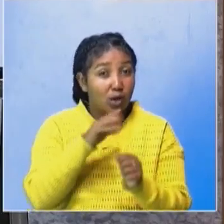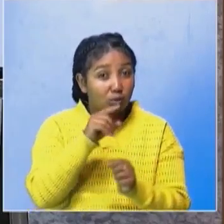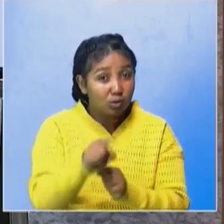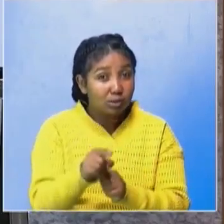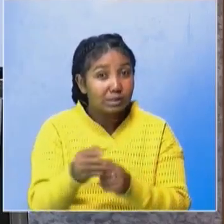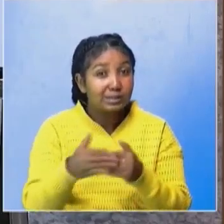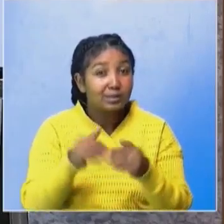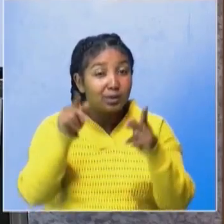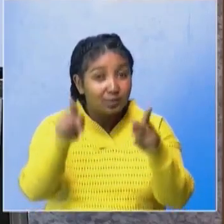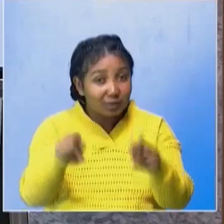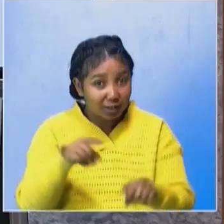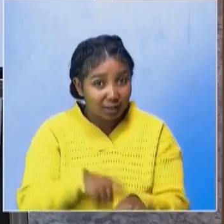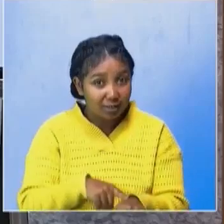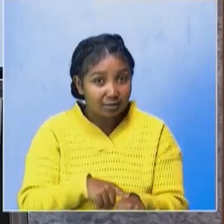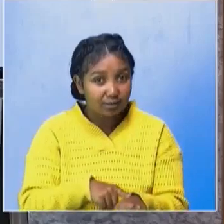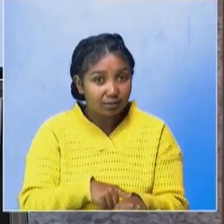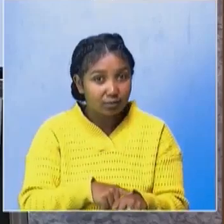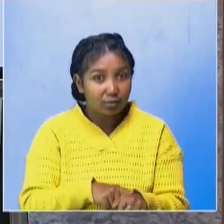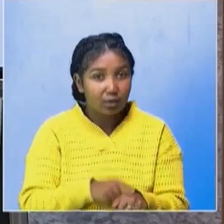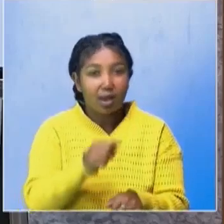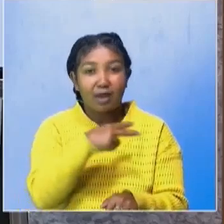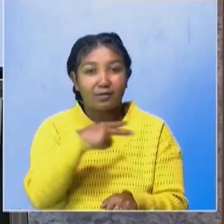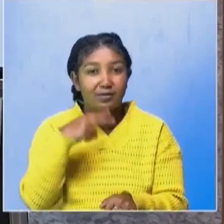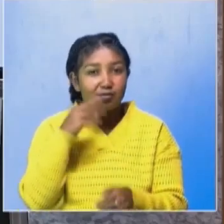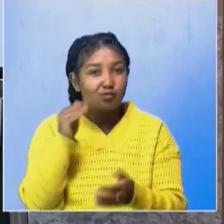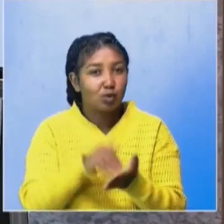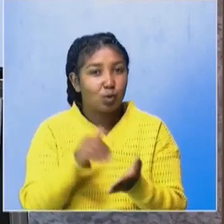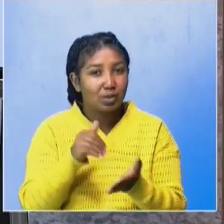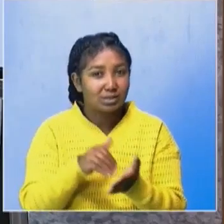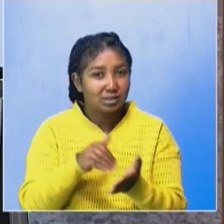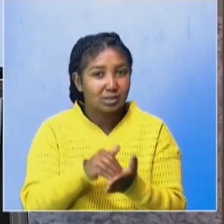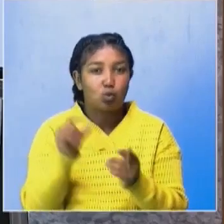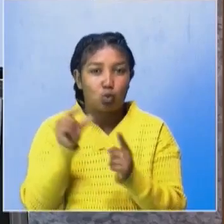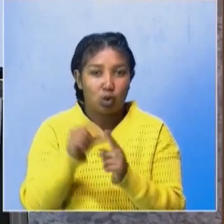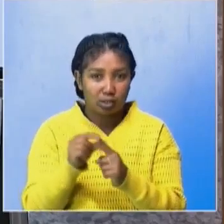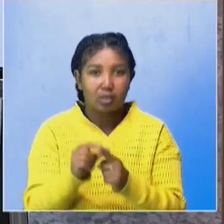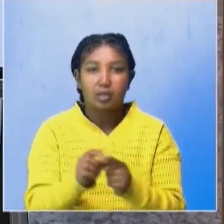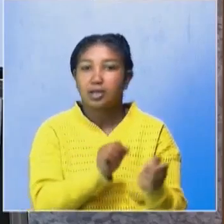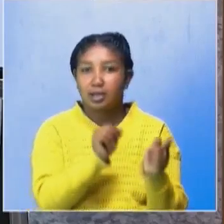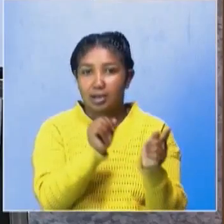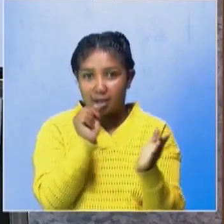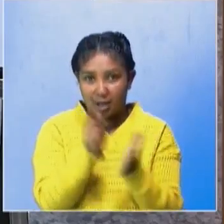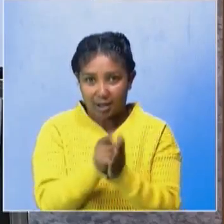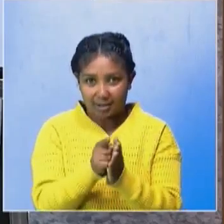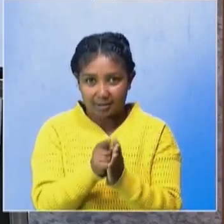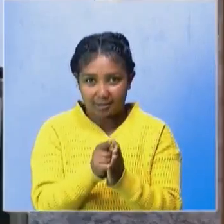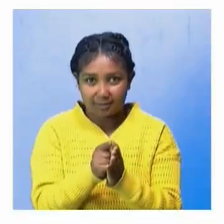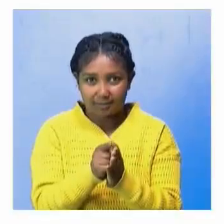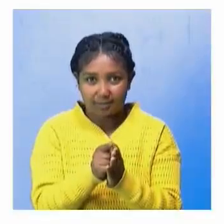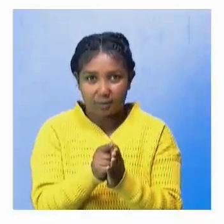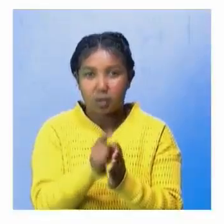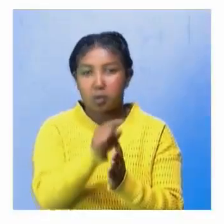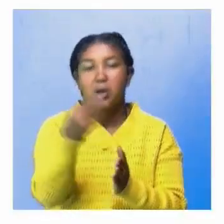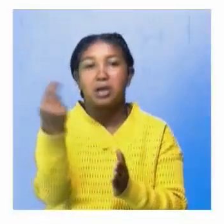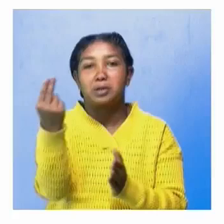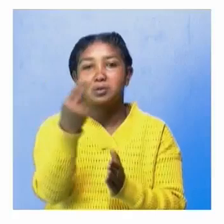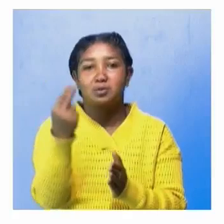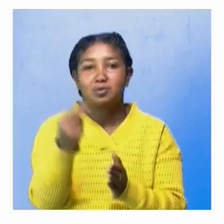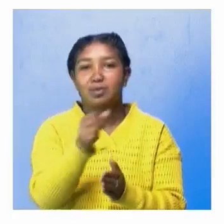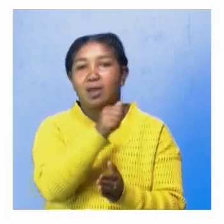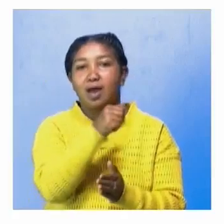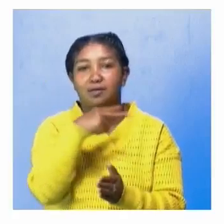a simple present tense adverbs of frequency words, like here is you can use